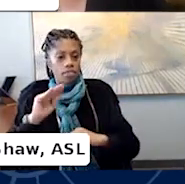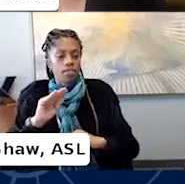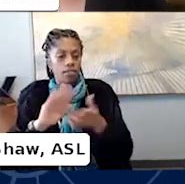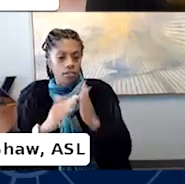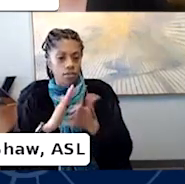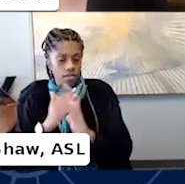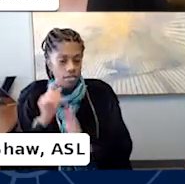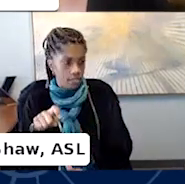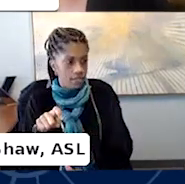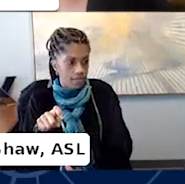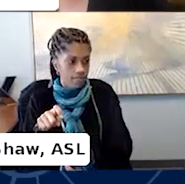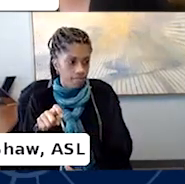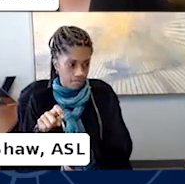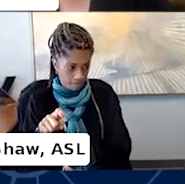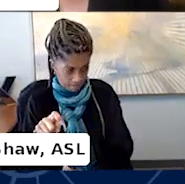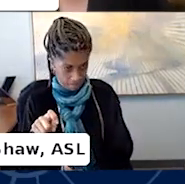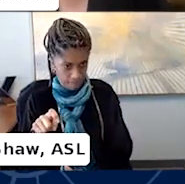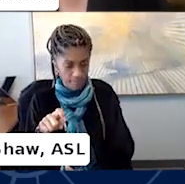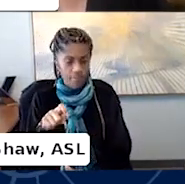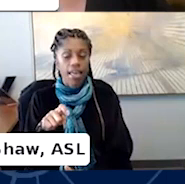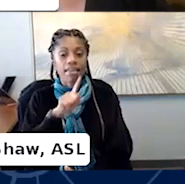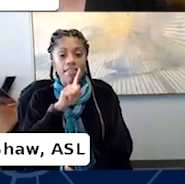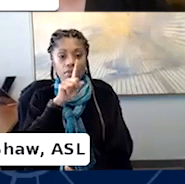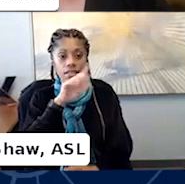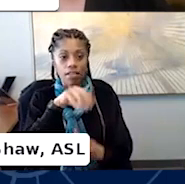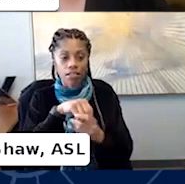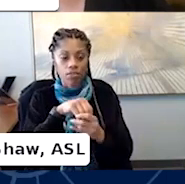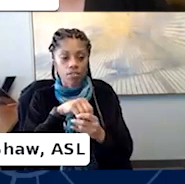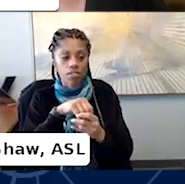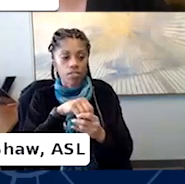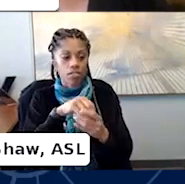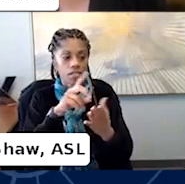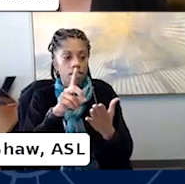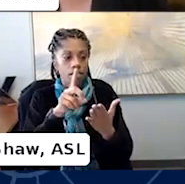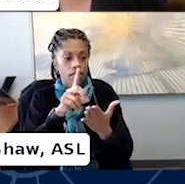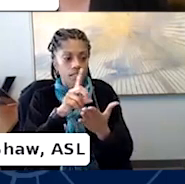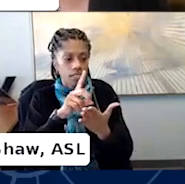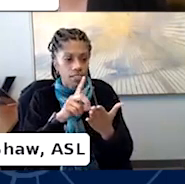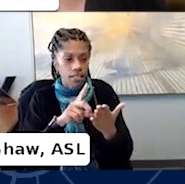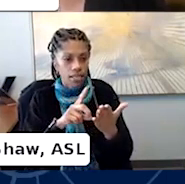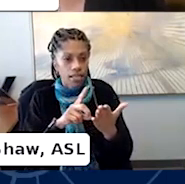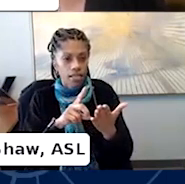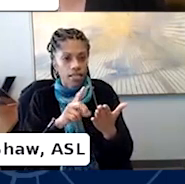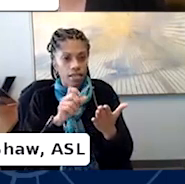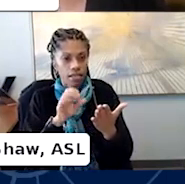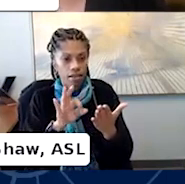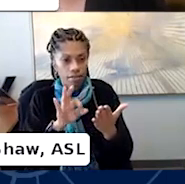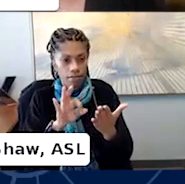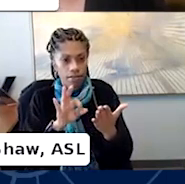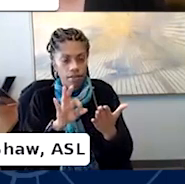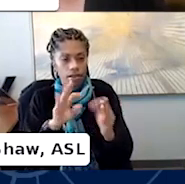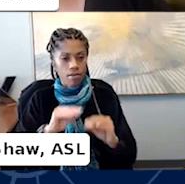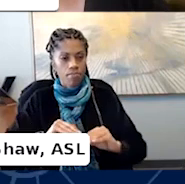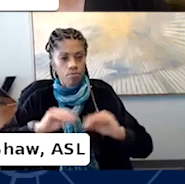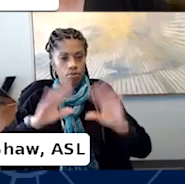in communities. And that includes the design of our newest initiative, Brightness in Black, which invites communities to reclaim and expand the narrative